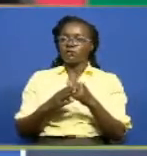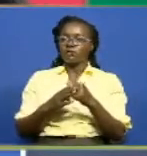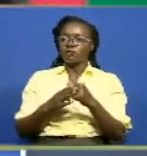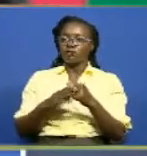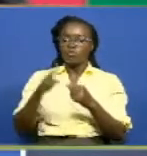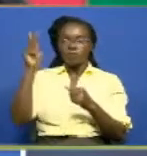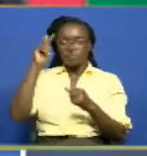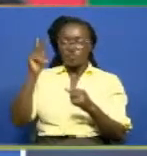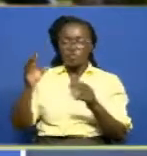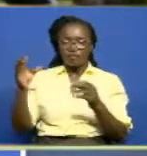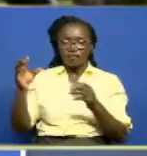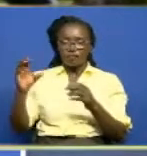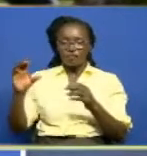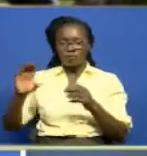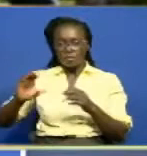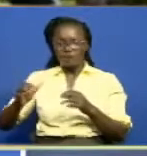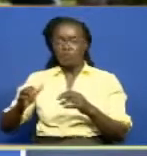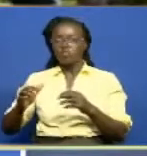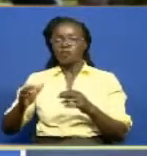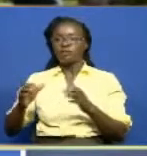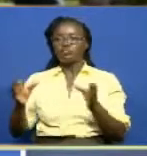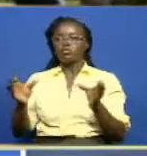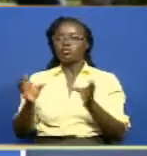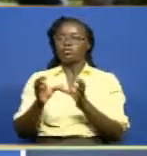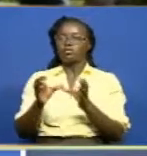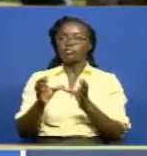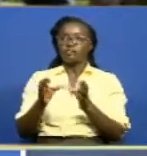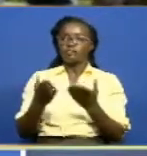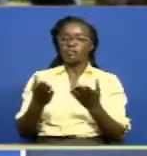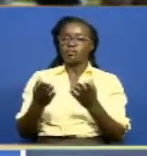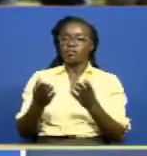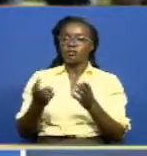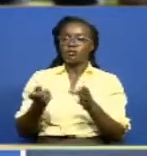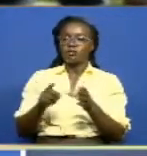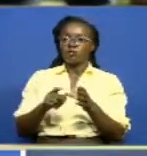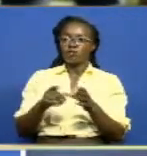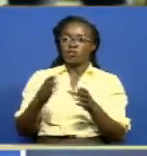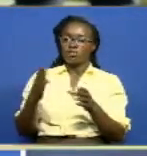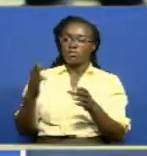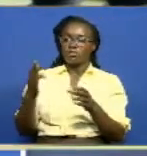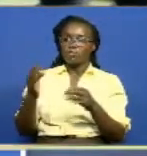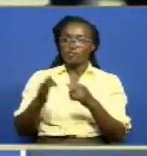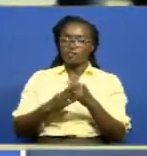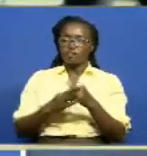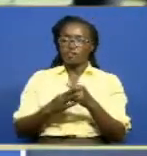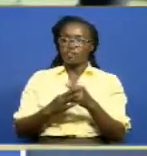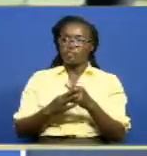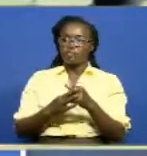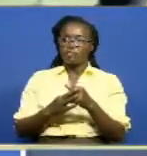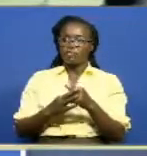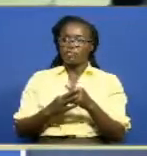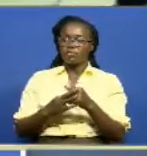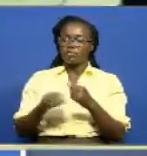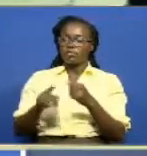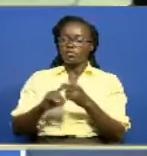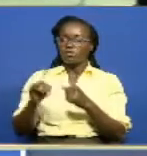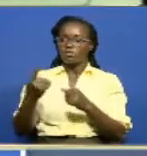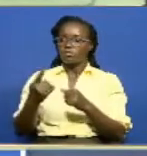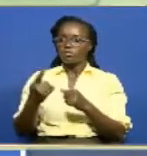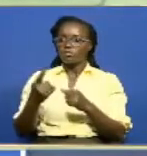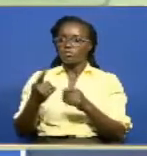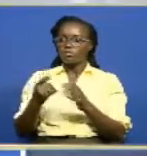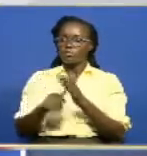Club course, Malik and Obura are joint 48th, while Anthony Juma Omuli is tied 61st on 1 under